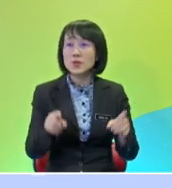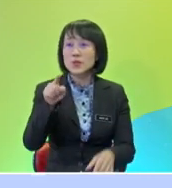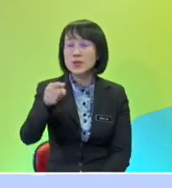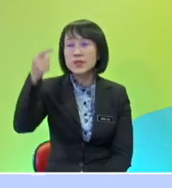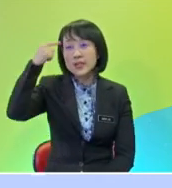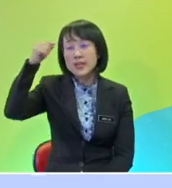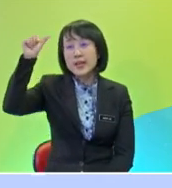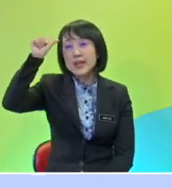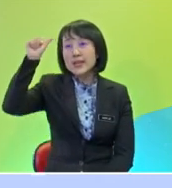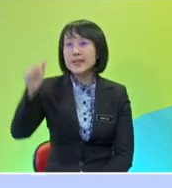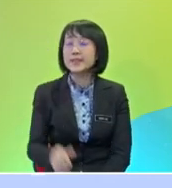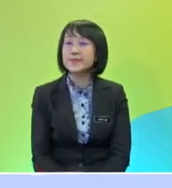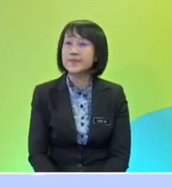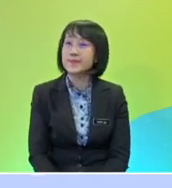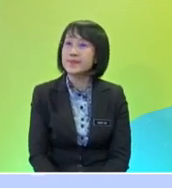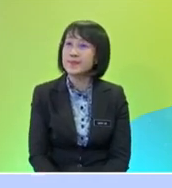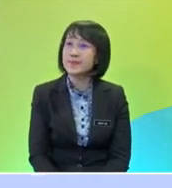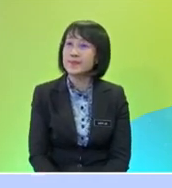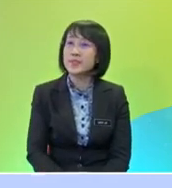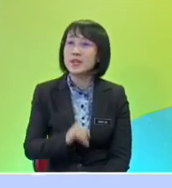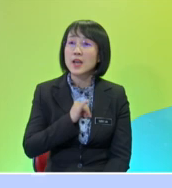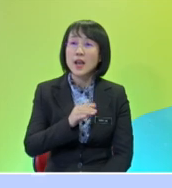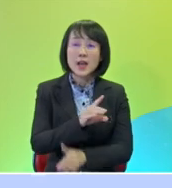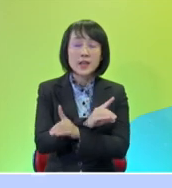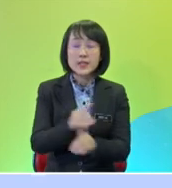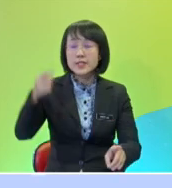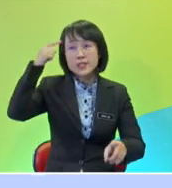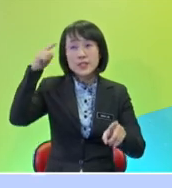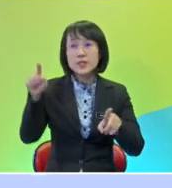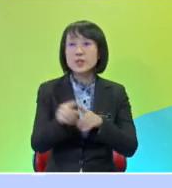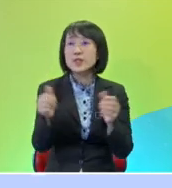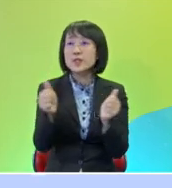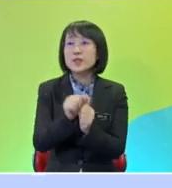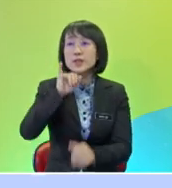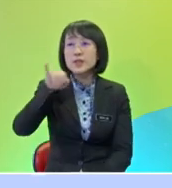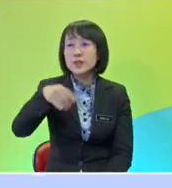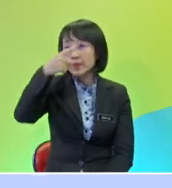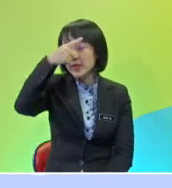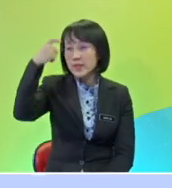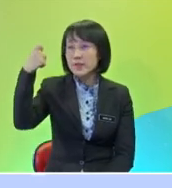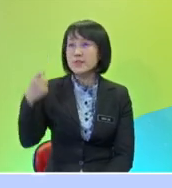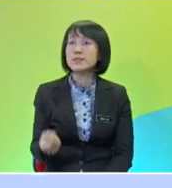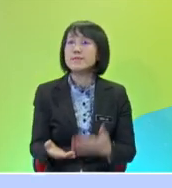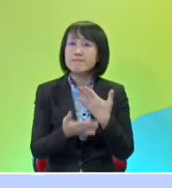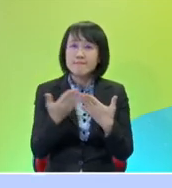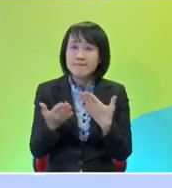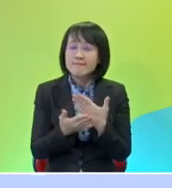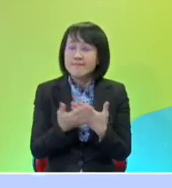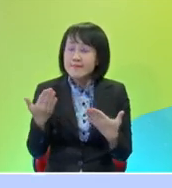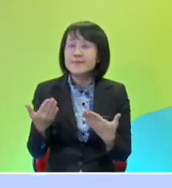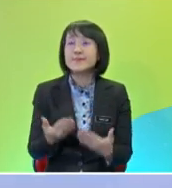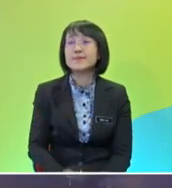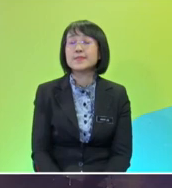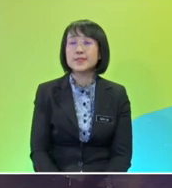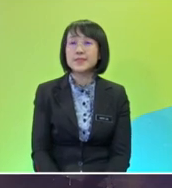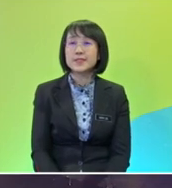Aiden. I disagree with Jemima because it is easy to cook instant noodles. Oh. I